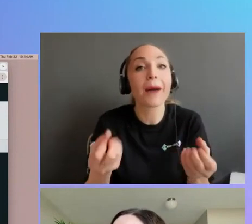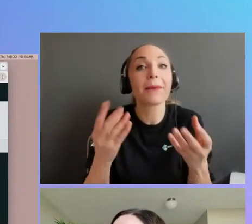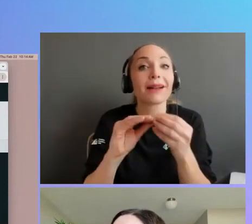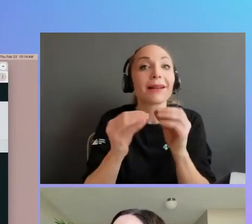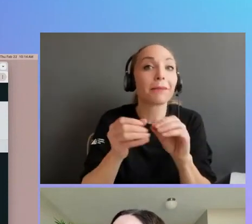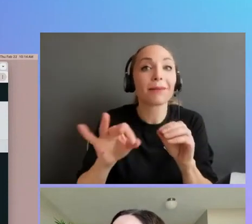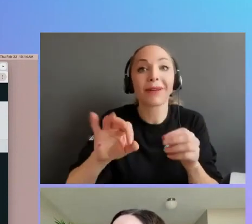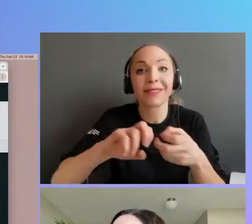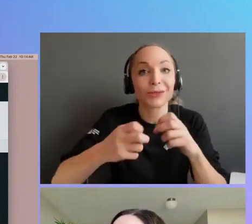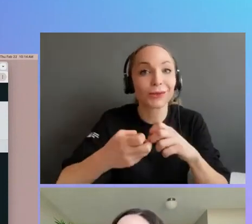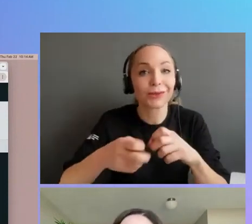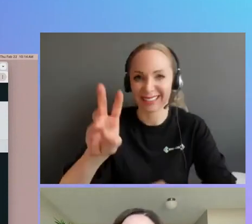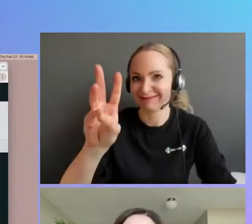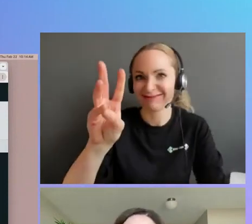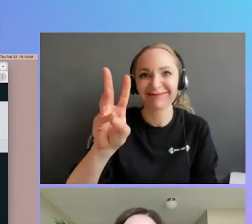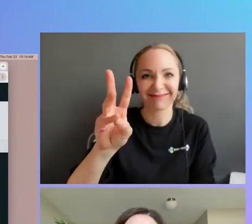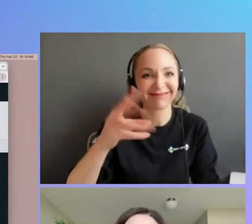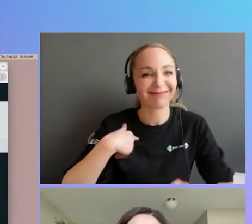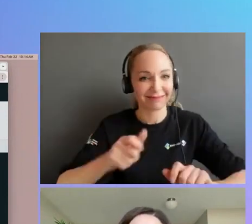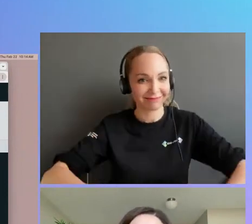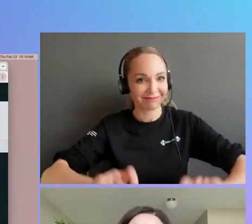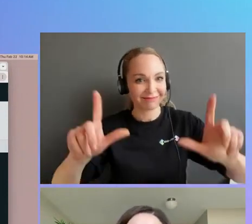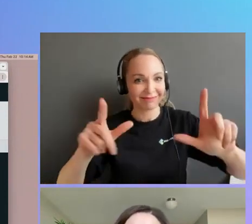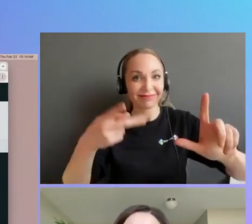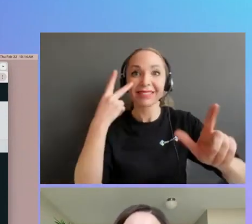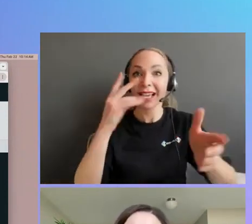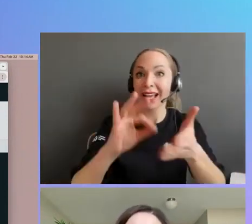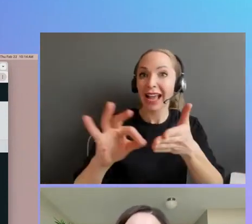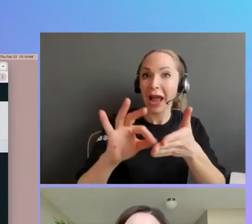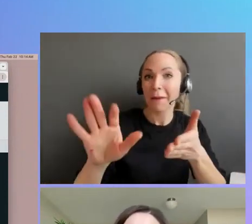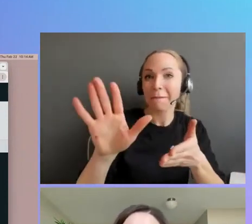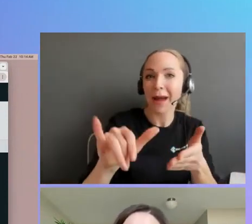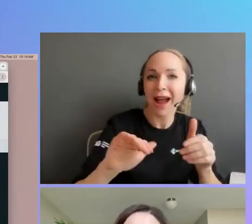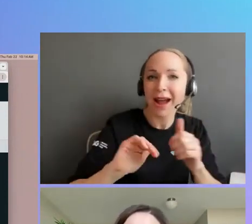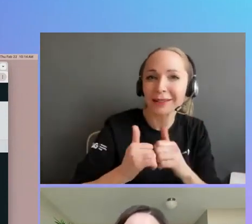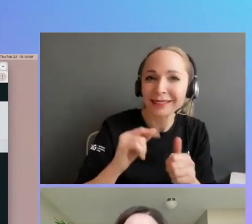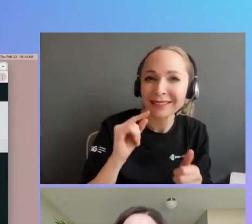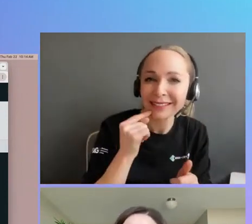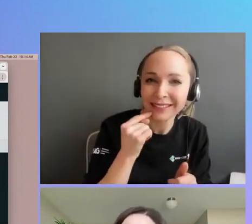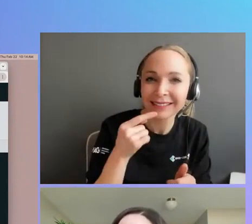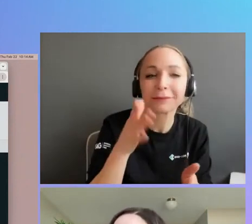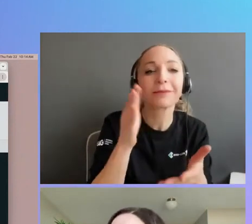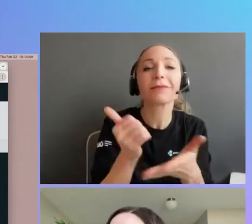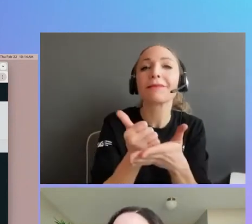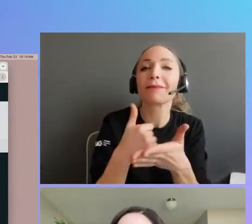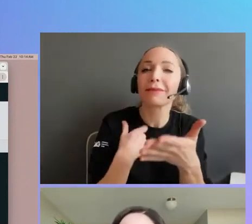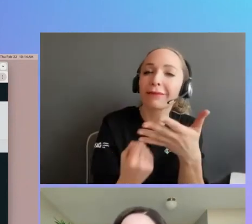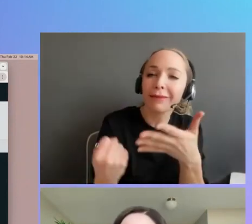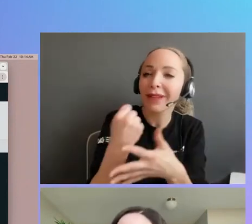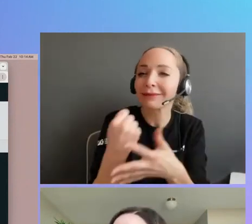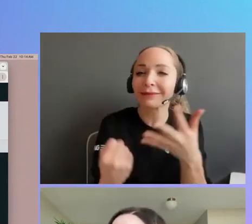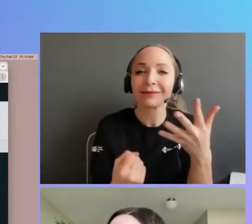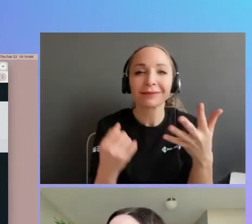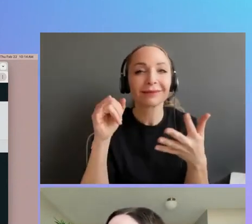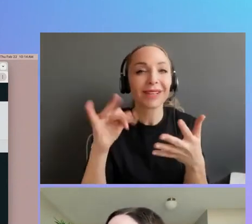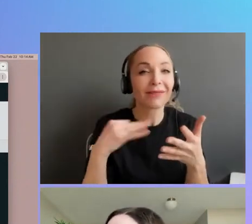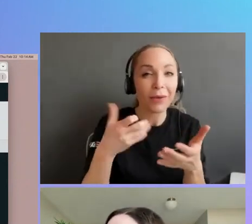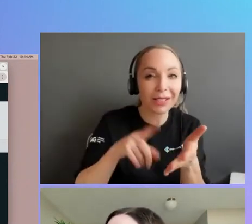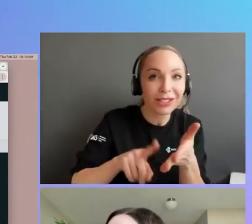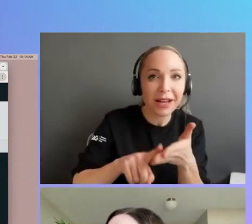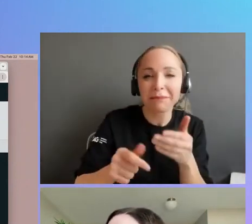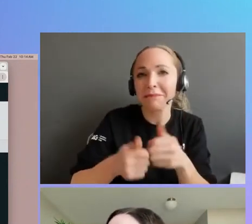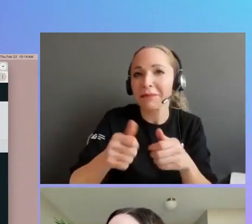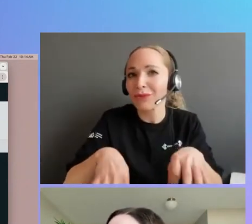I open it up, I get a count of my issues, and they're broken down by severity. This can help me prioritize if I want to just check out maybe the critical issues